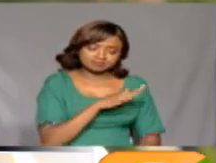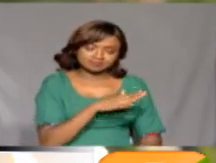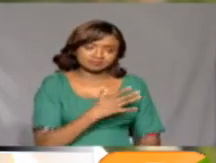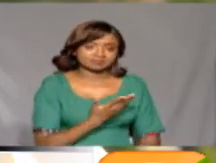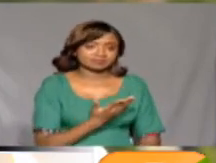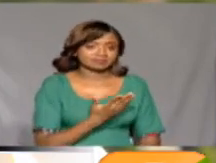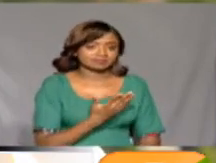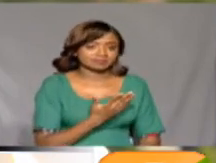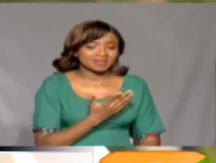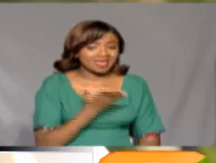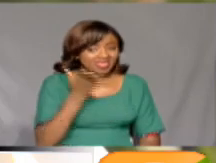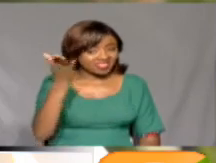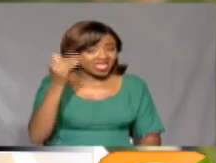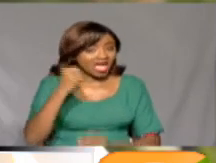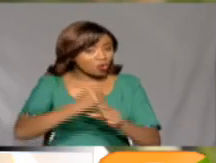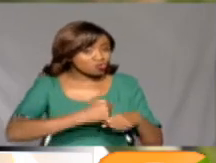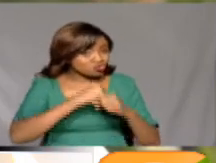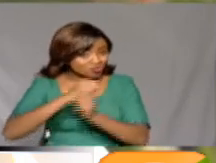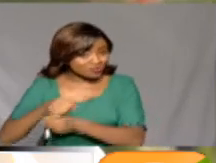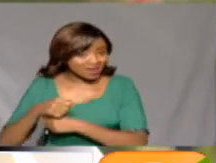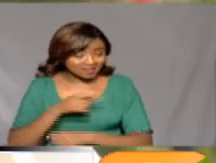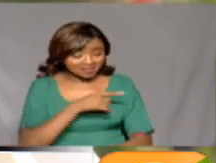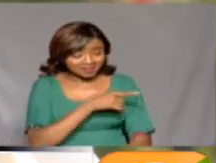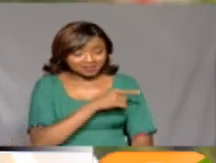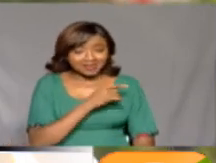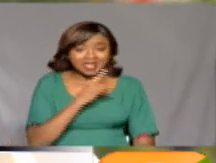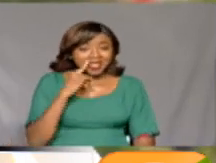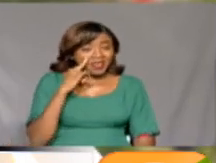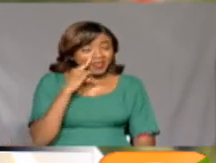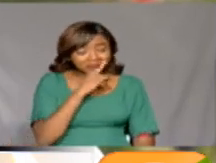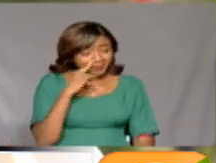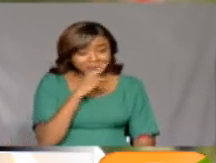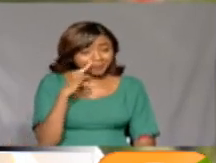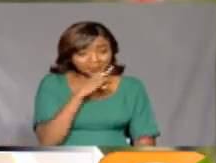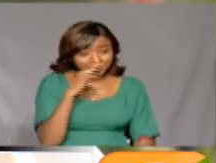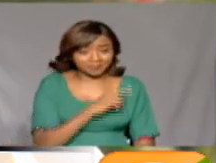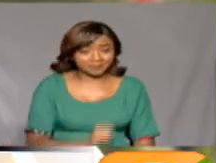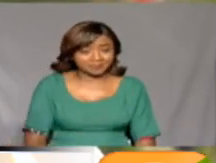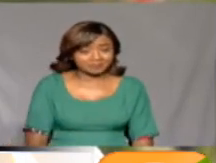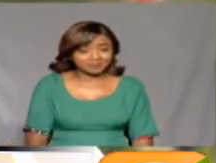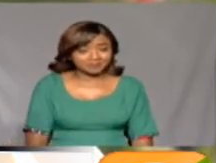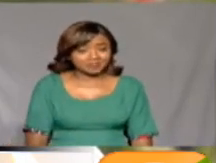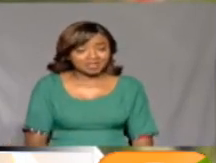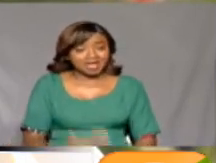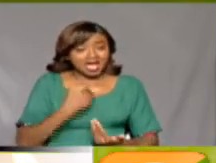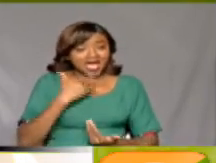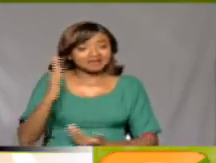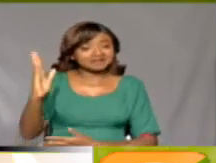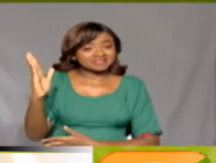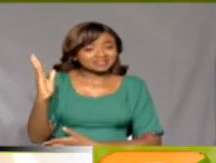and hand over. The rest of you, take your cars and go away.